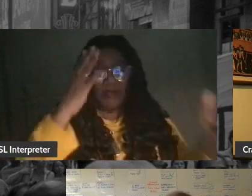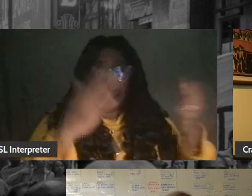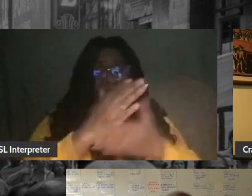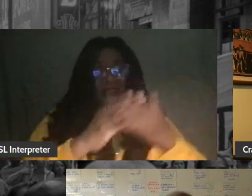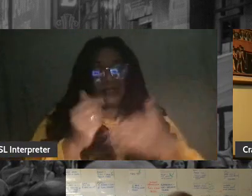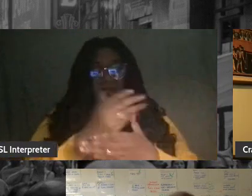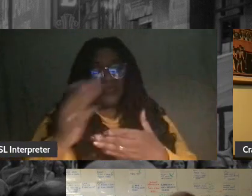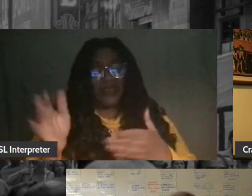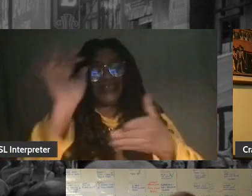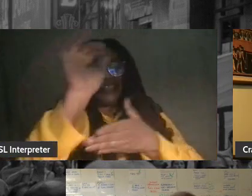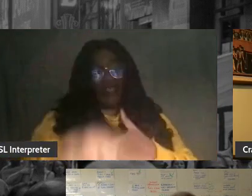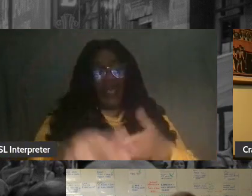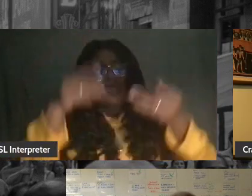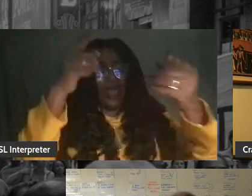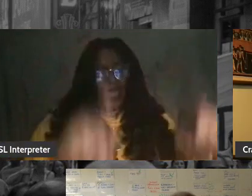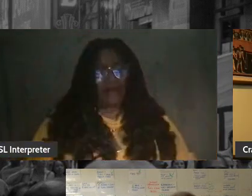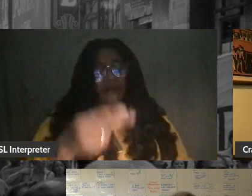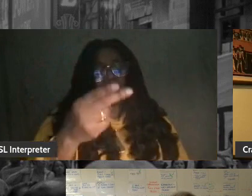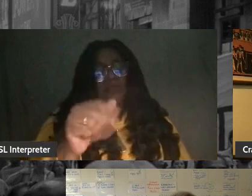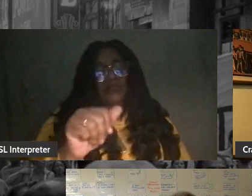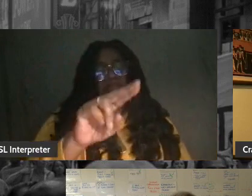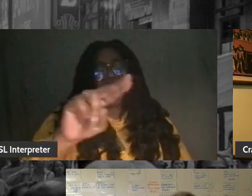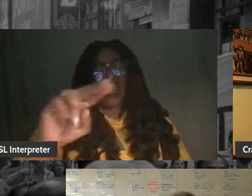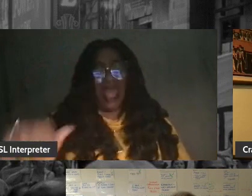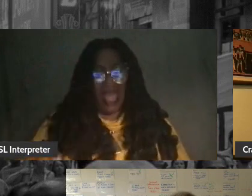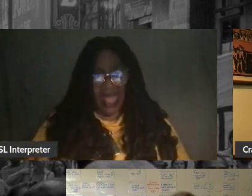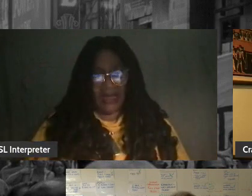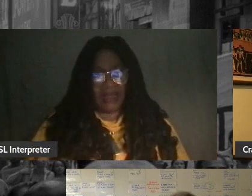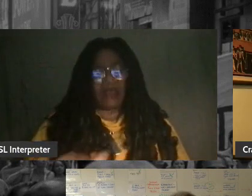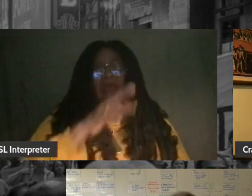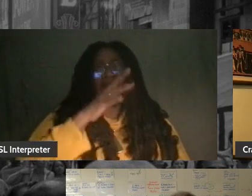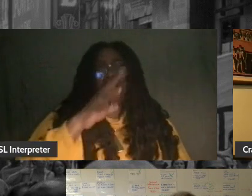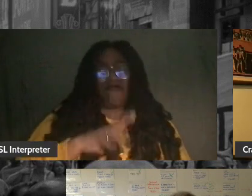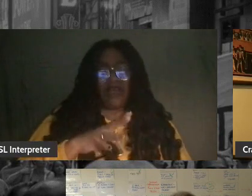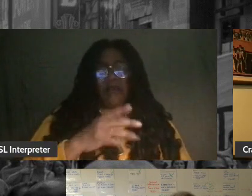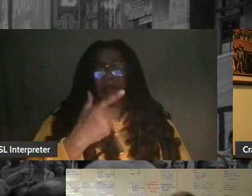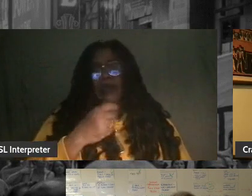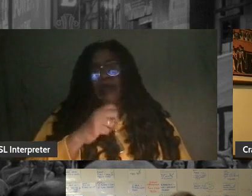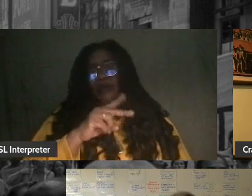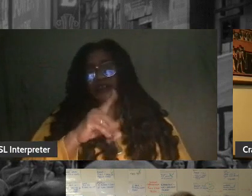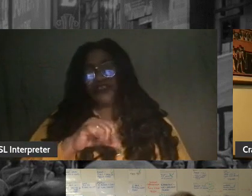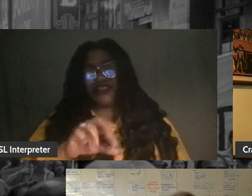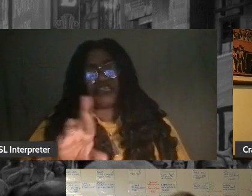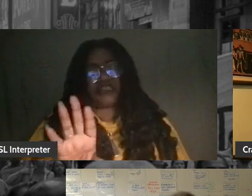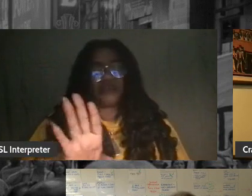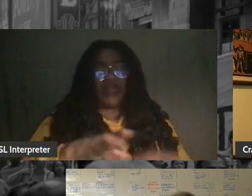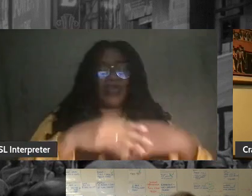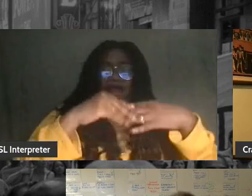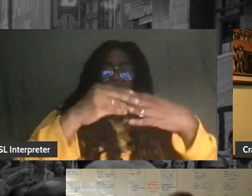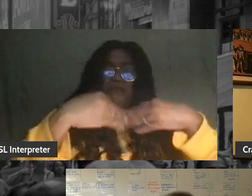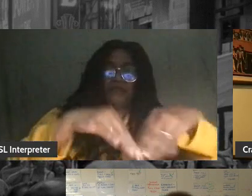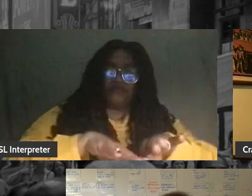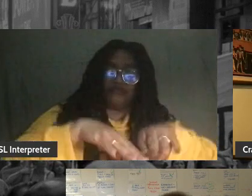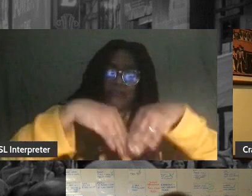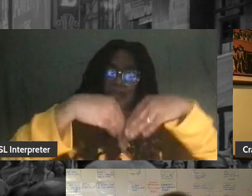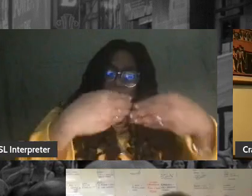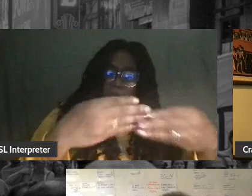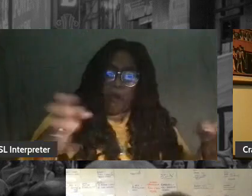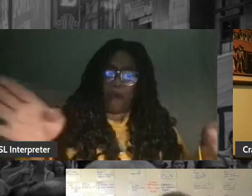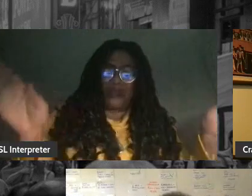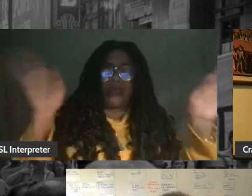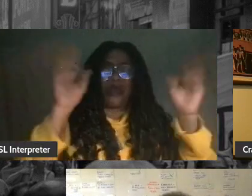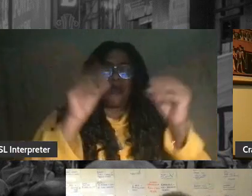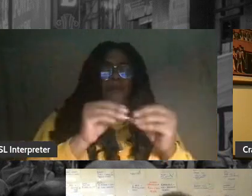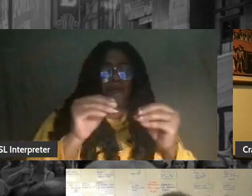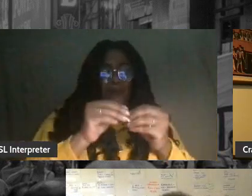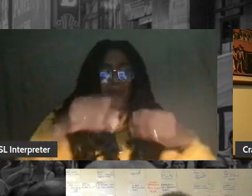that Hannah's talked about in terms of female and gender equality have opened up the doors? It certainly does seem like the studios and networks are